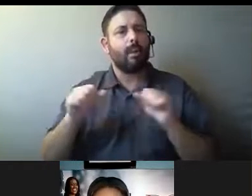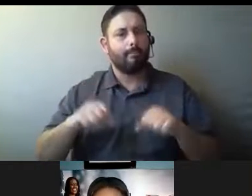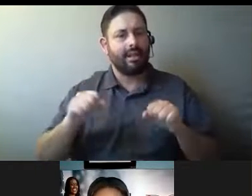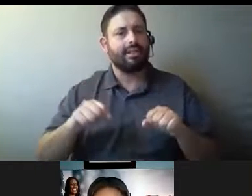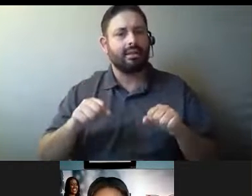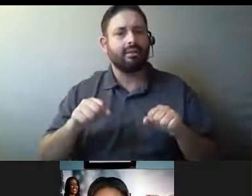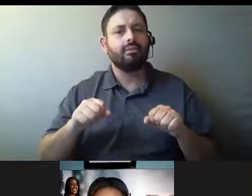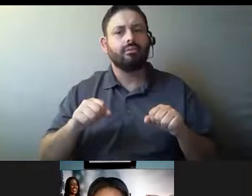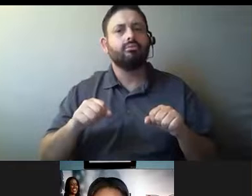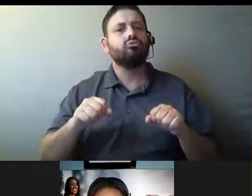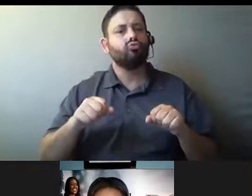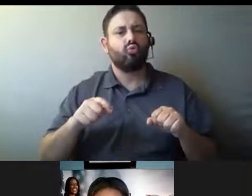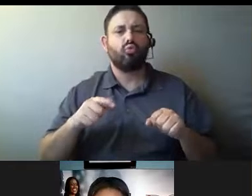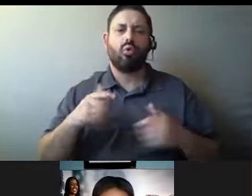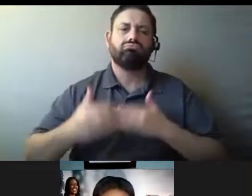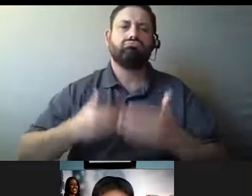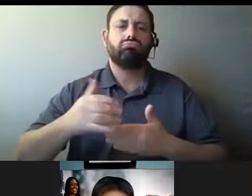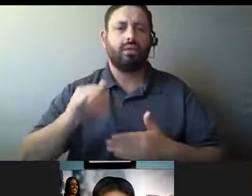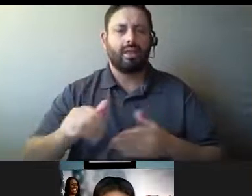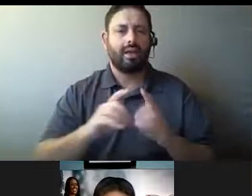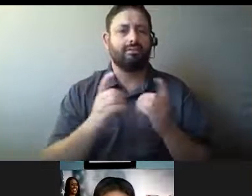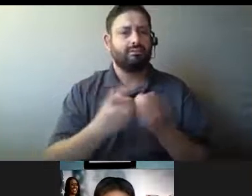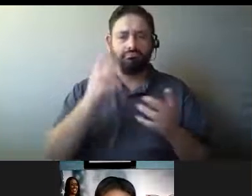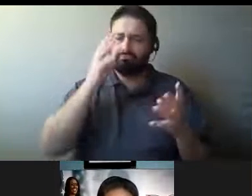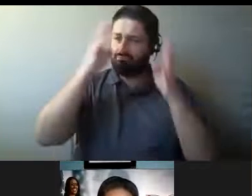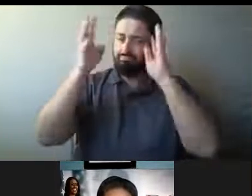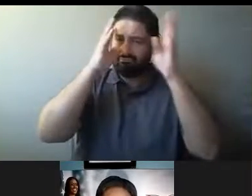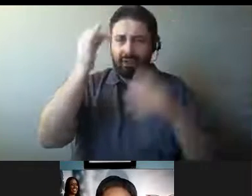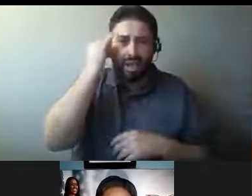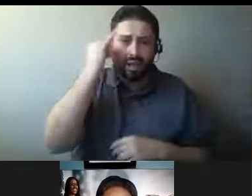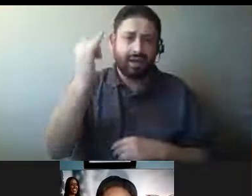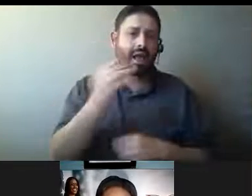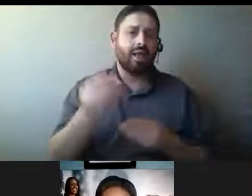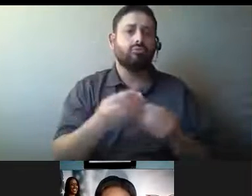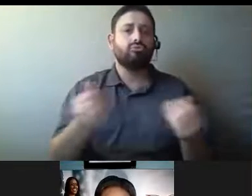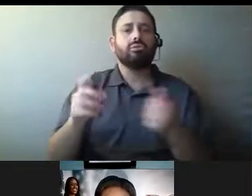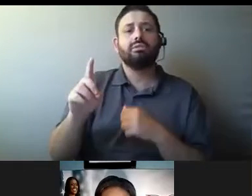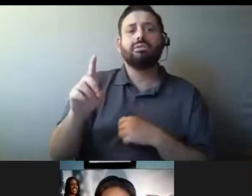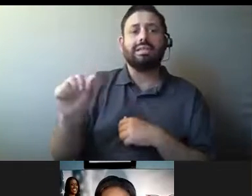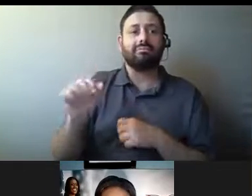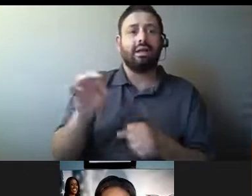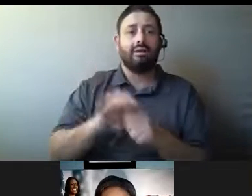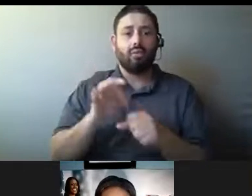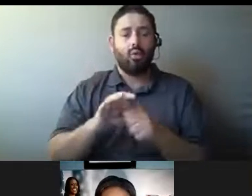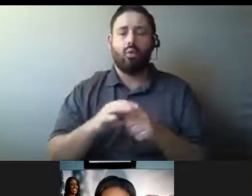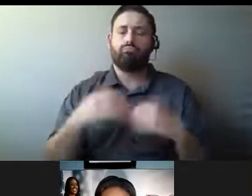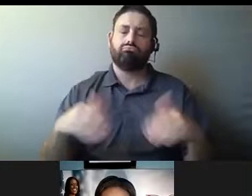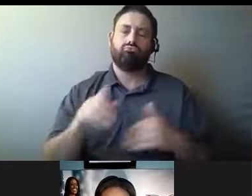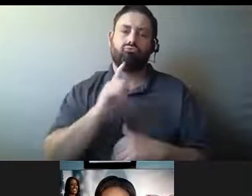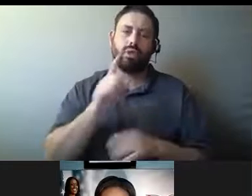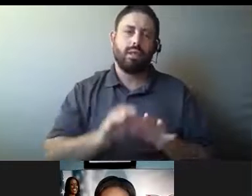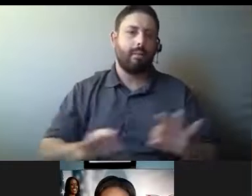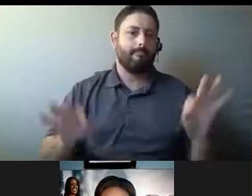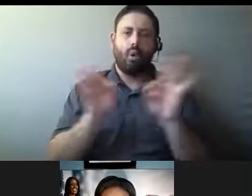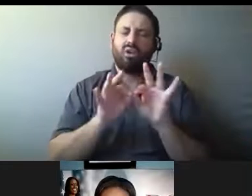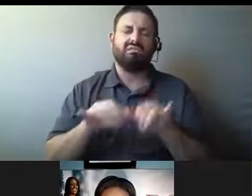the district forward with creative ideas and solutions. The disability vote is just as important as any other